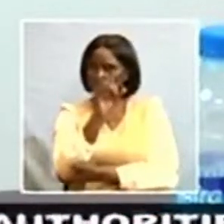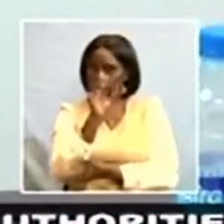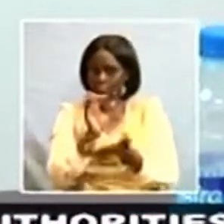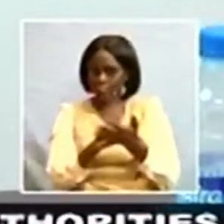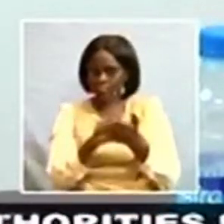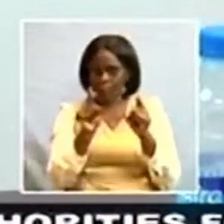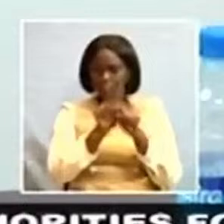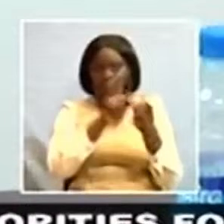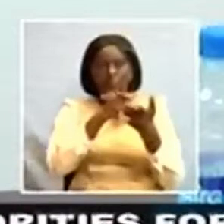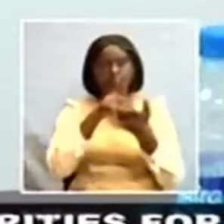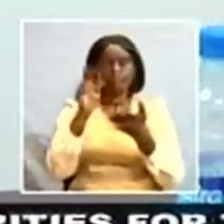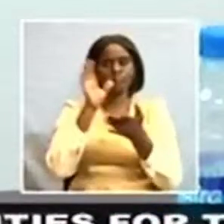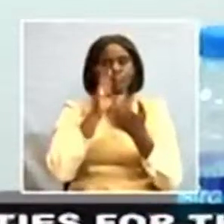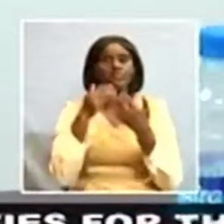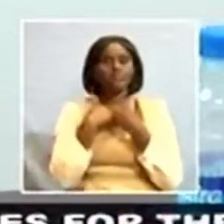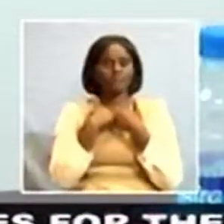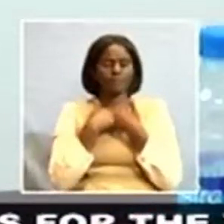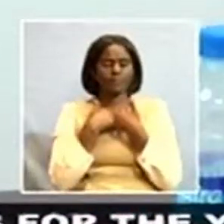was paid?